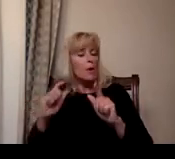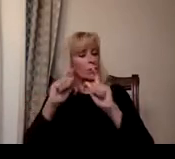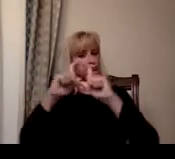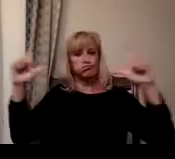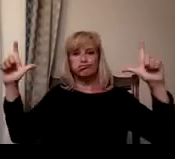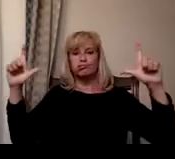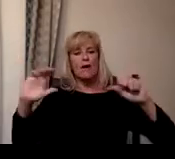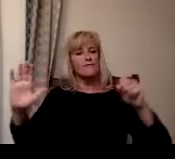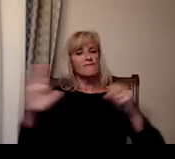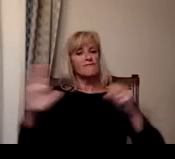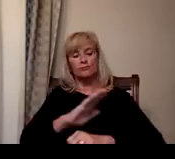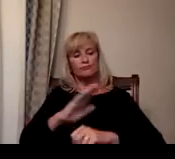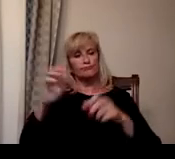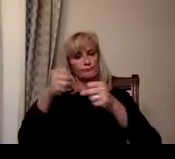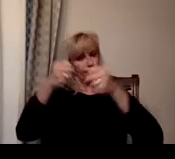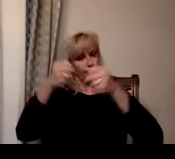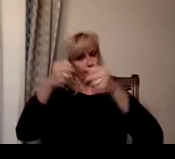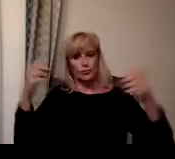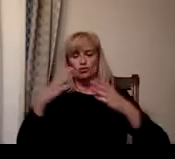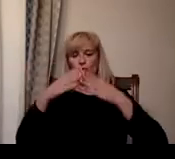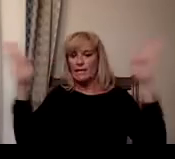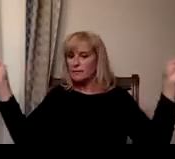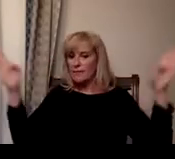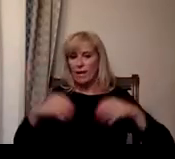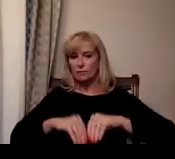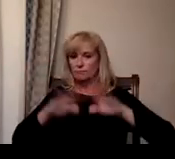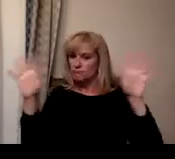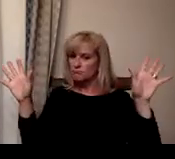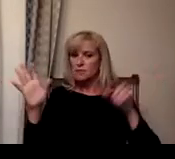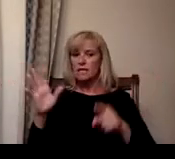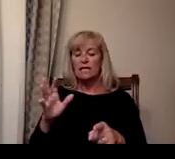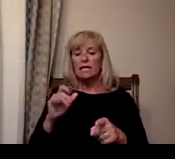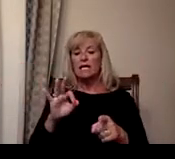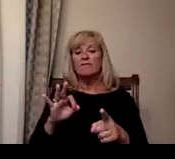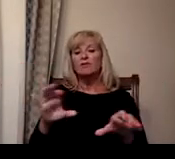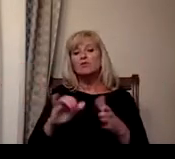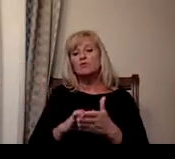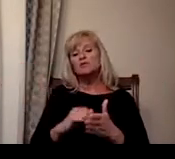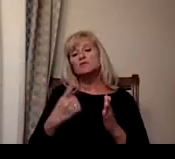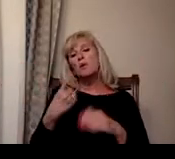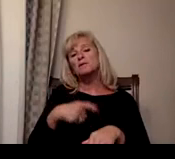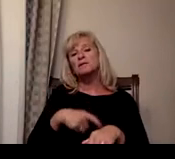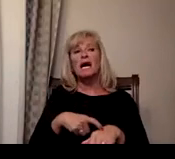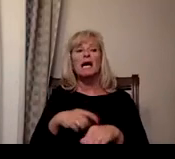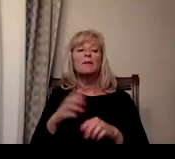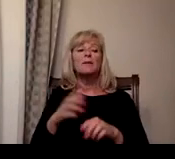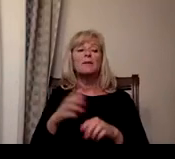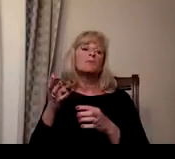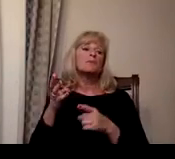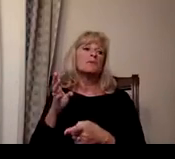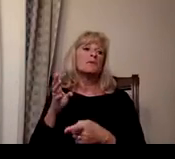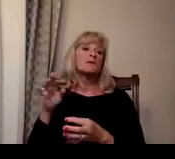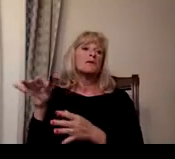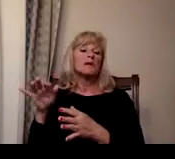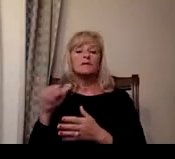hobby, you pick it up and put it down every couple days or once a week, you're not going to make money. But if you have